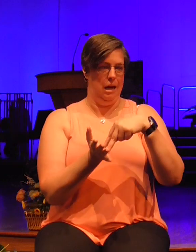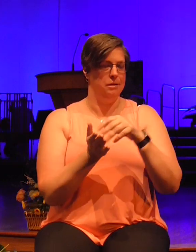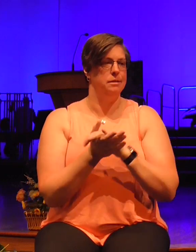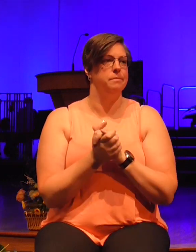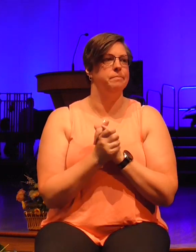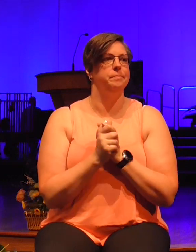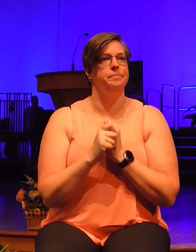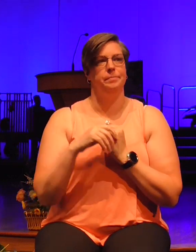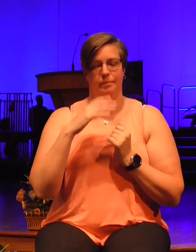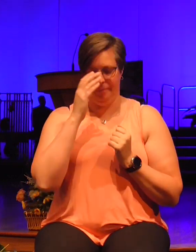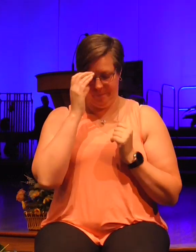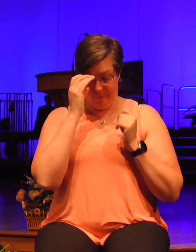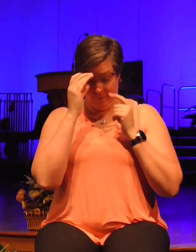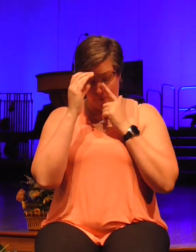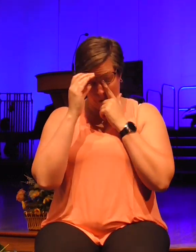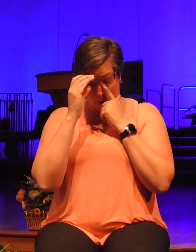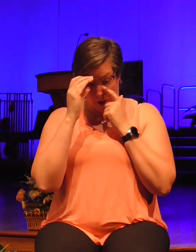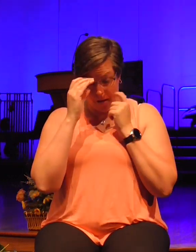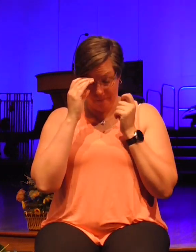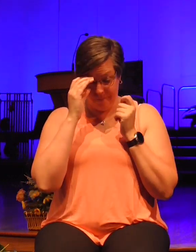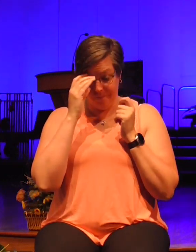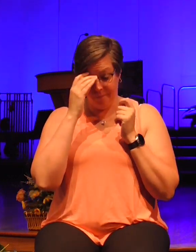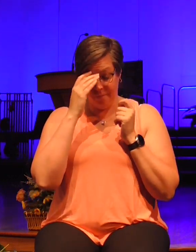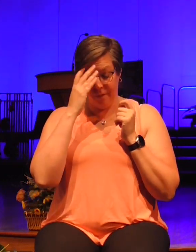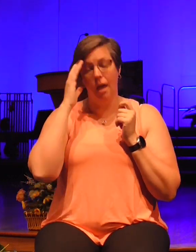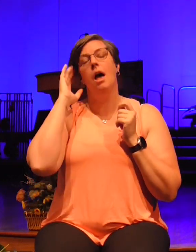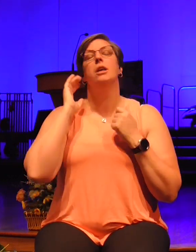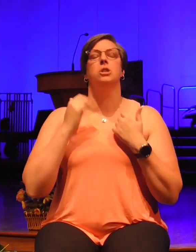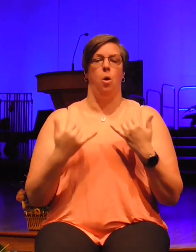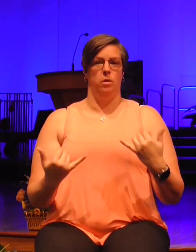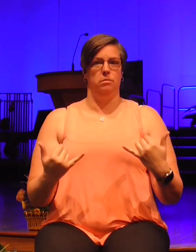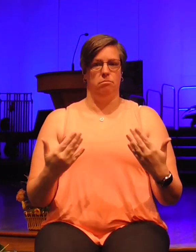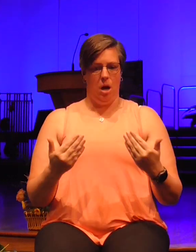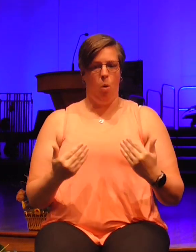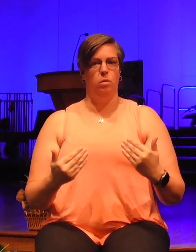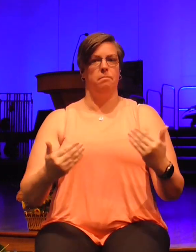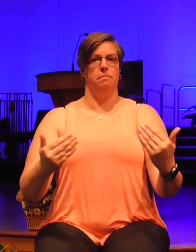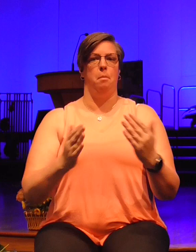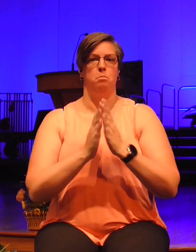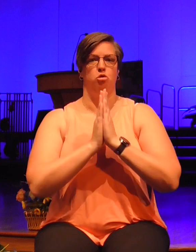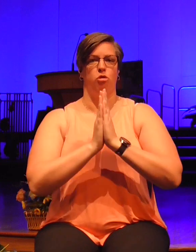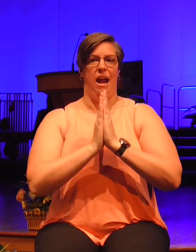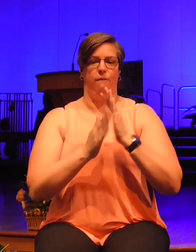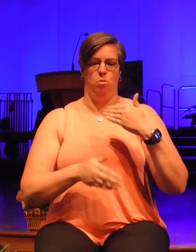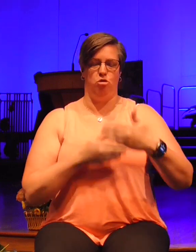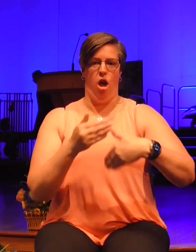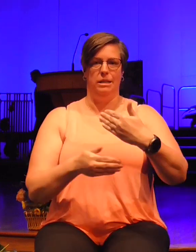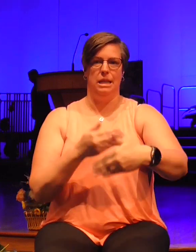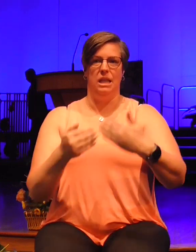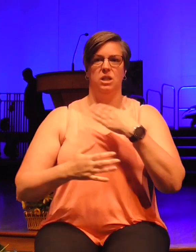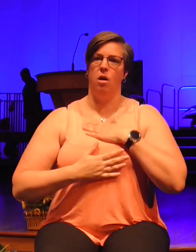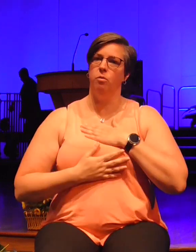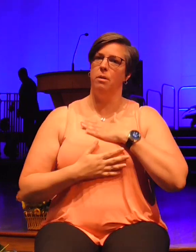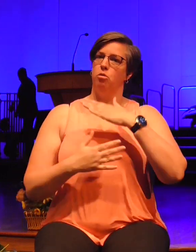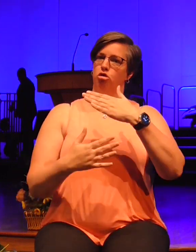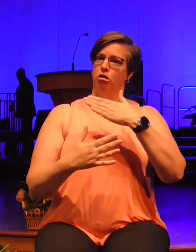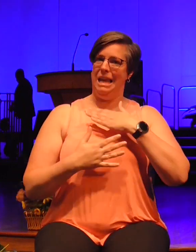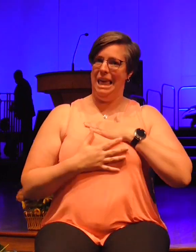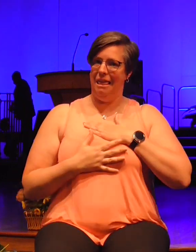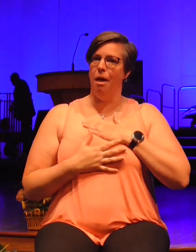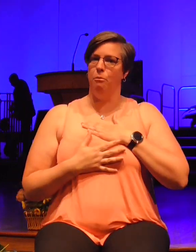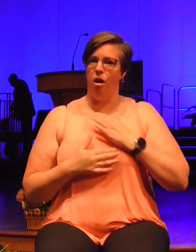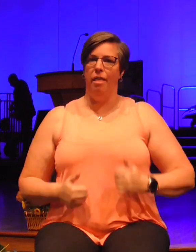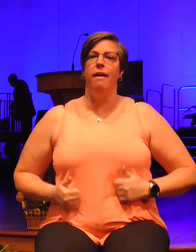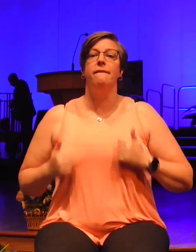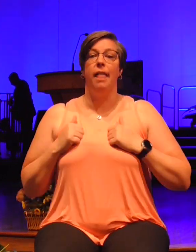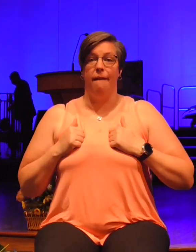this. We step now into this prayerful process, breathing in the very breath of life. And